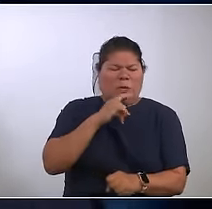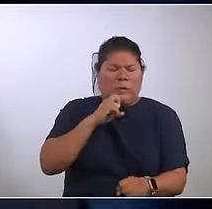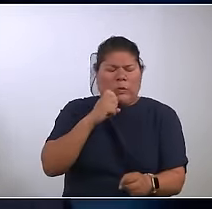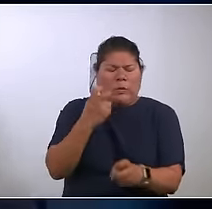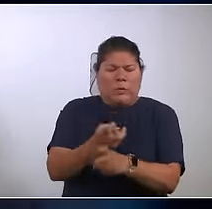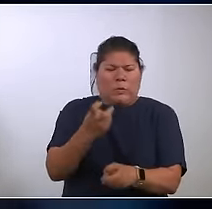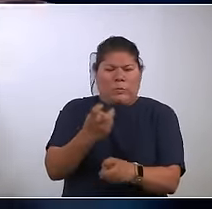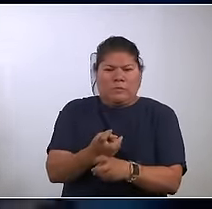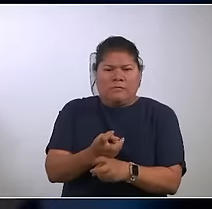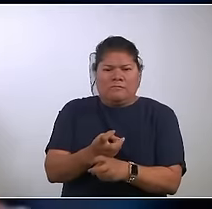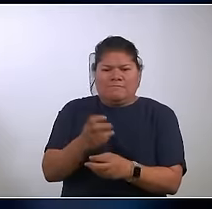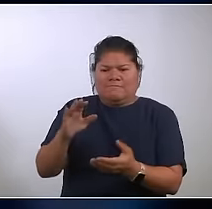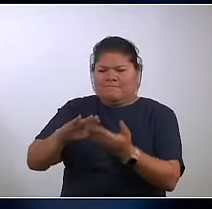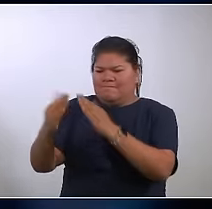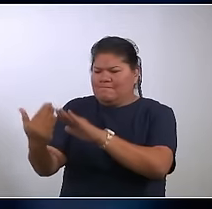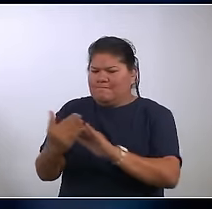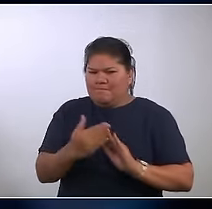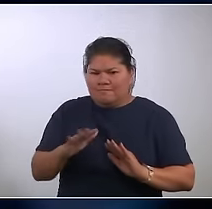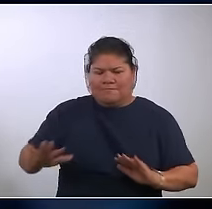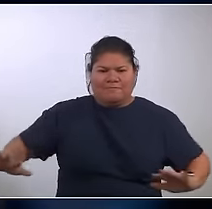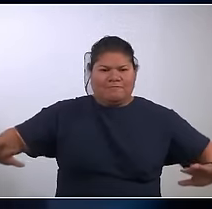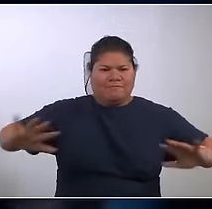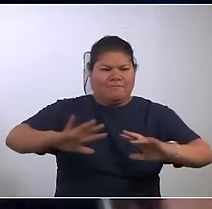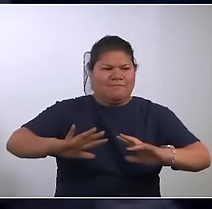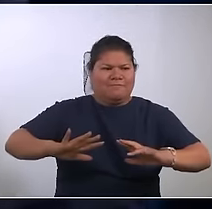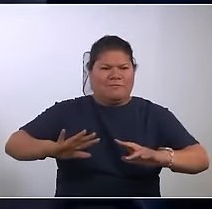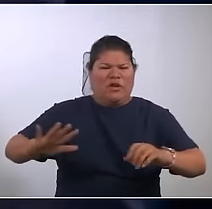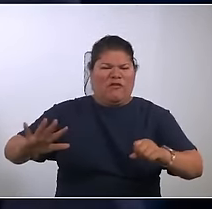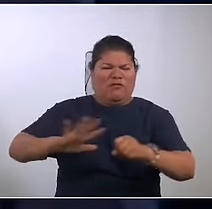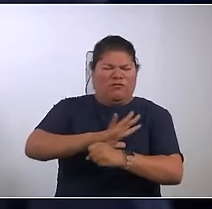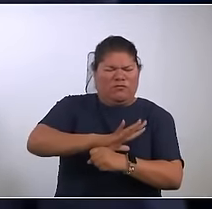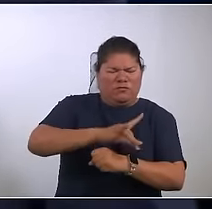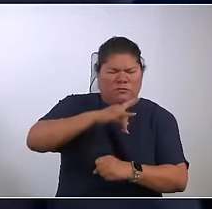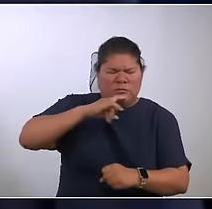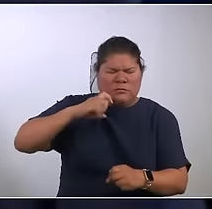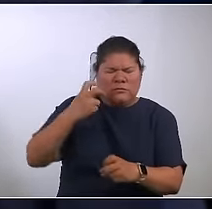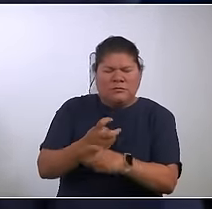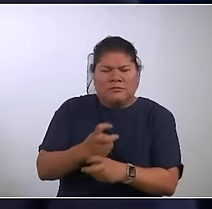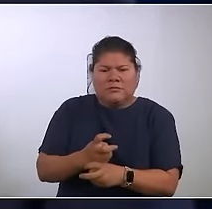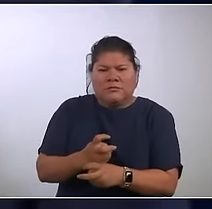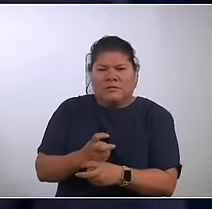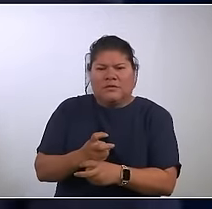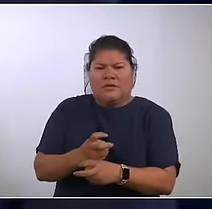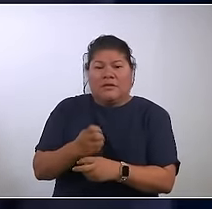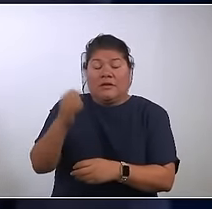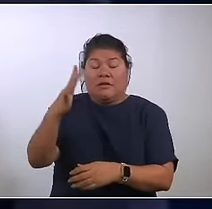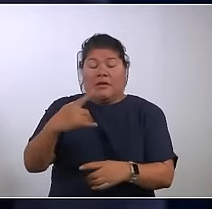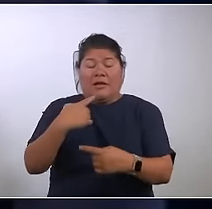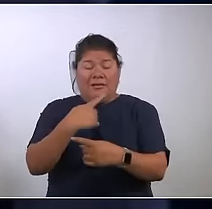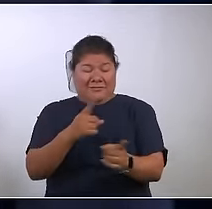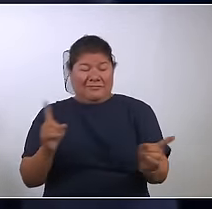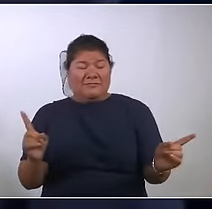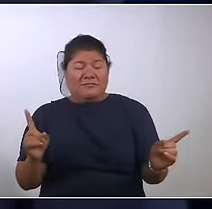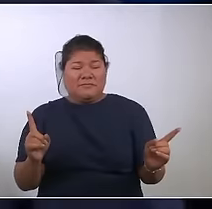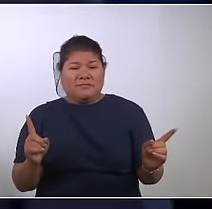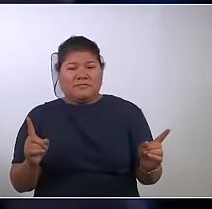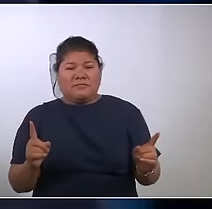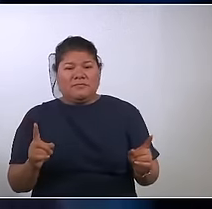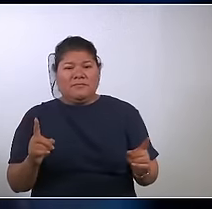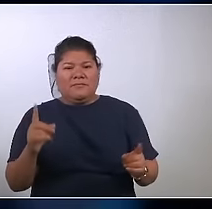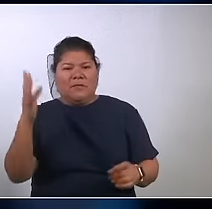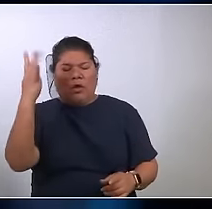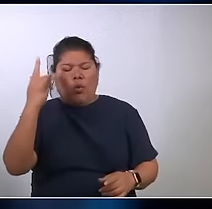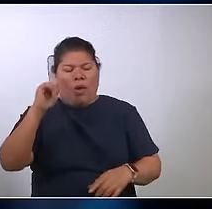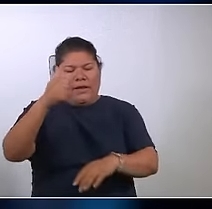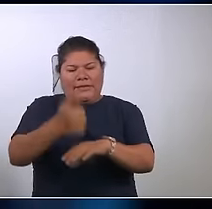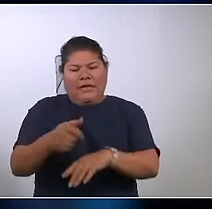de huesos secos. Your neighborhood, su vecindario, full of dry bones, lleno de huesos secos. And what God is saying, y lo que Dios está diciendo, that's why